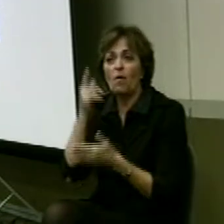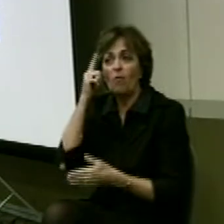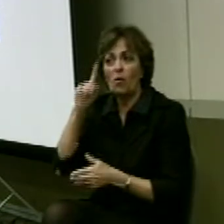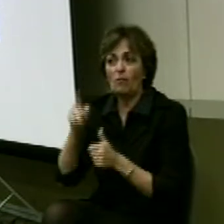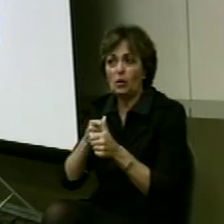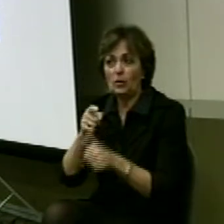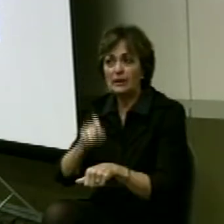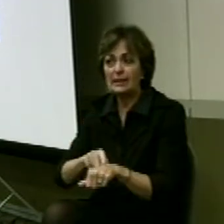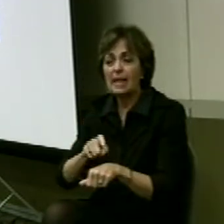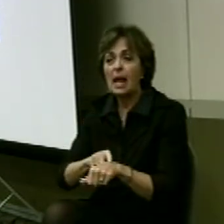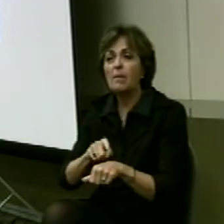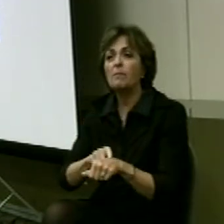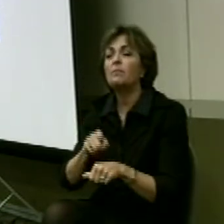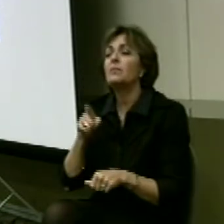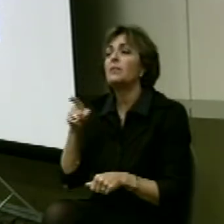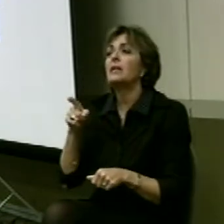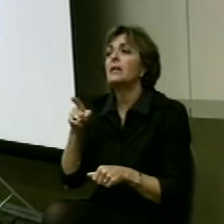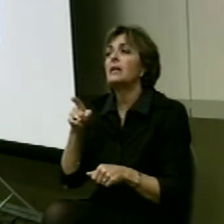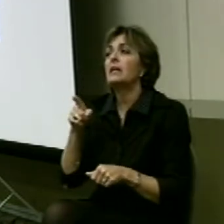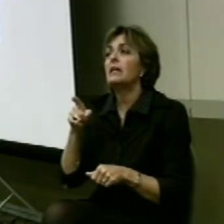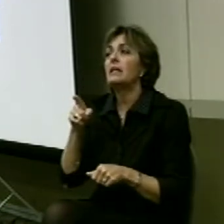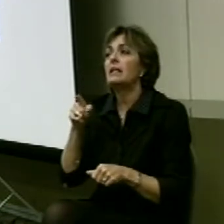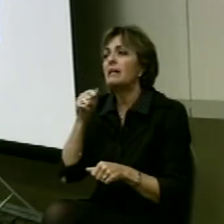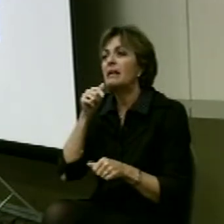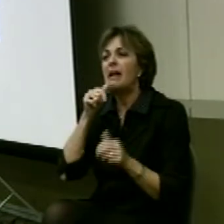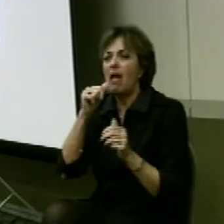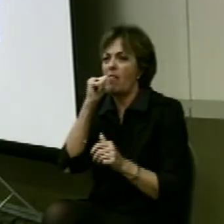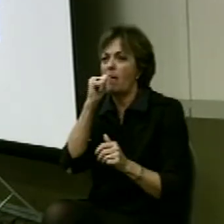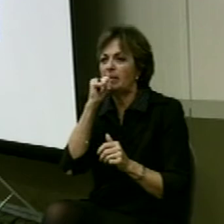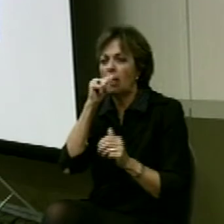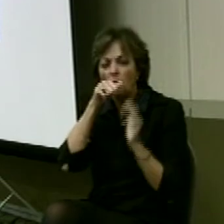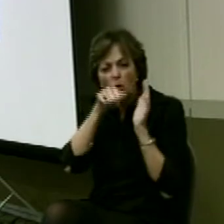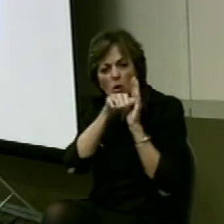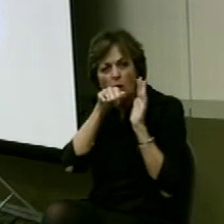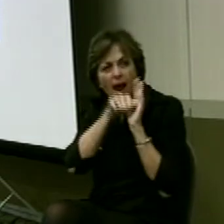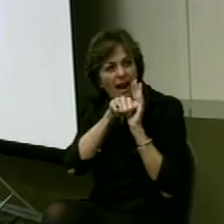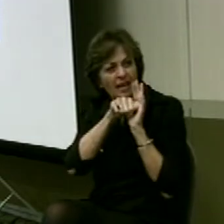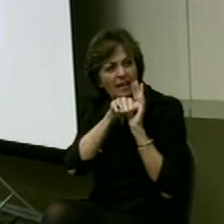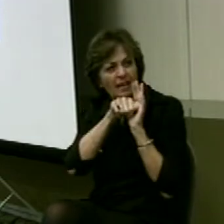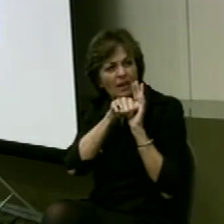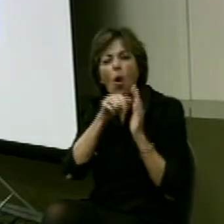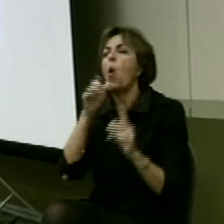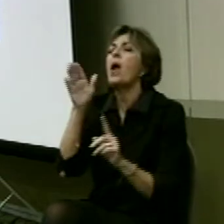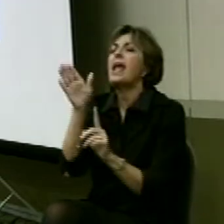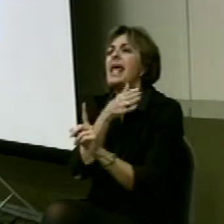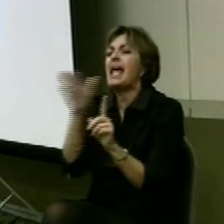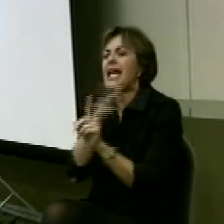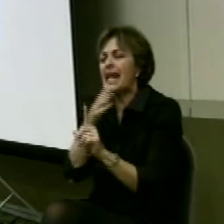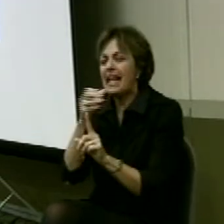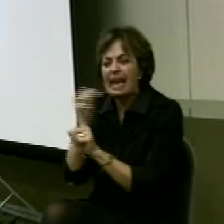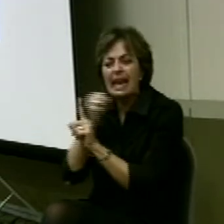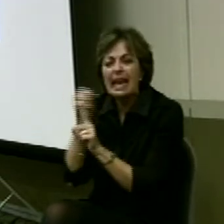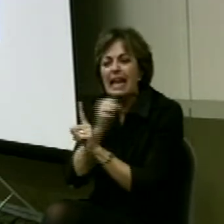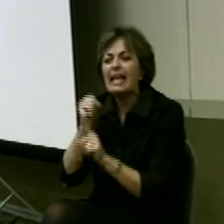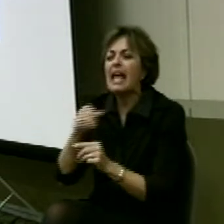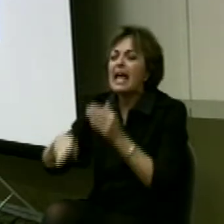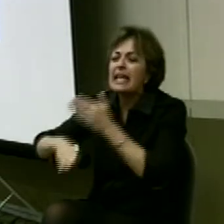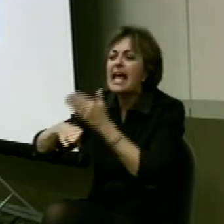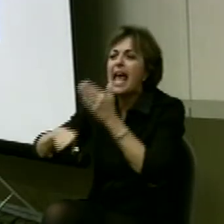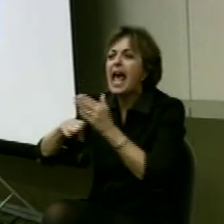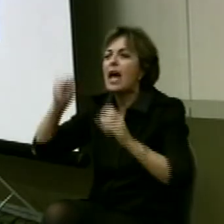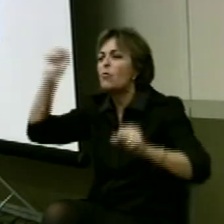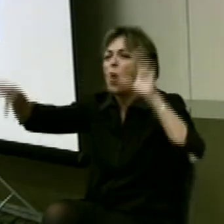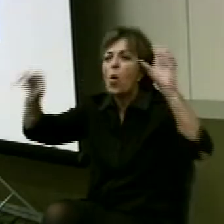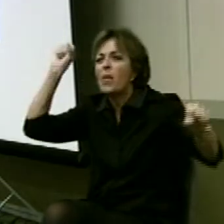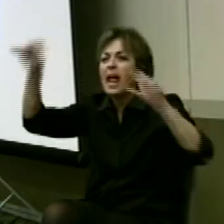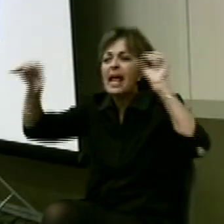put him in preschool for the first time. He did hitting. He was a thumb sucker. He would kick things. He would